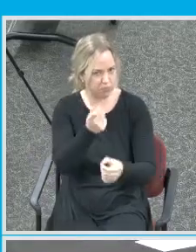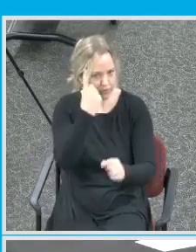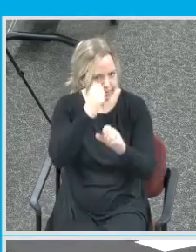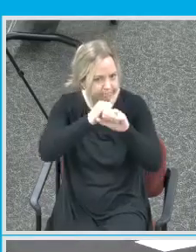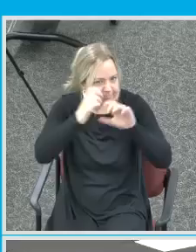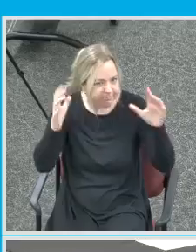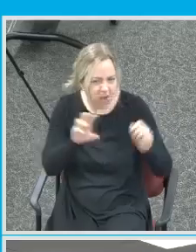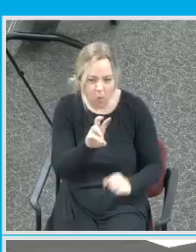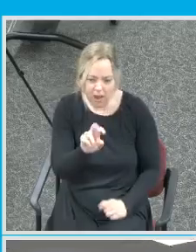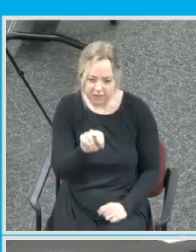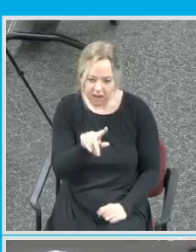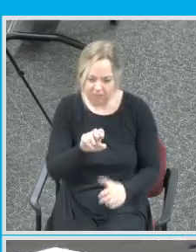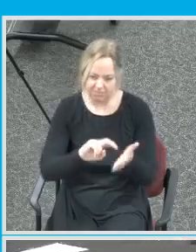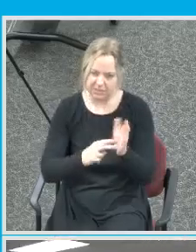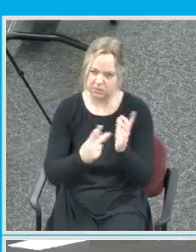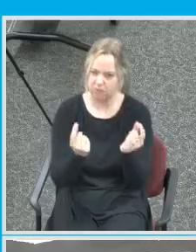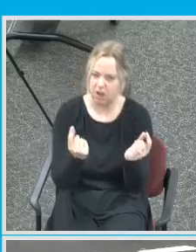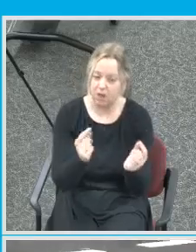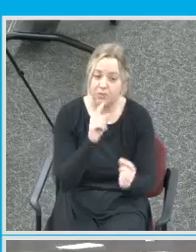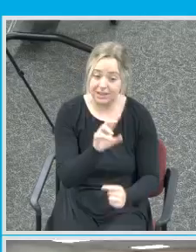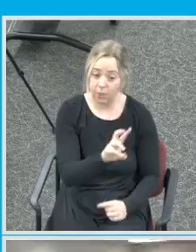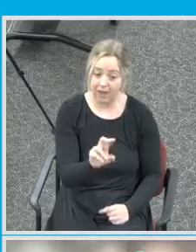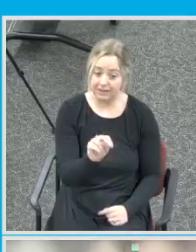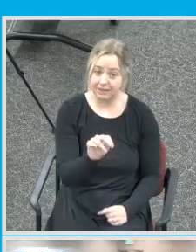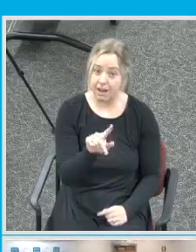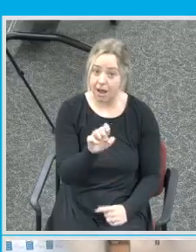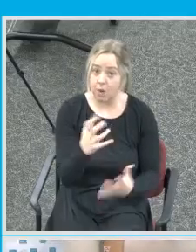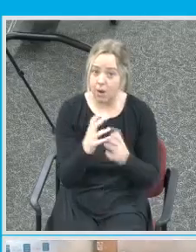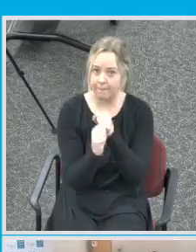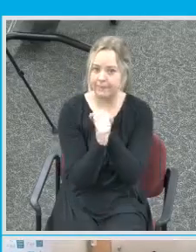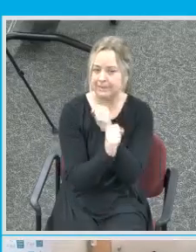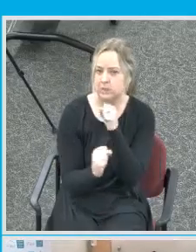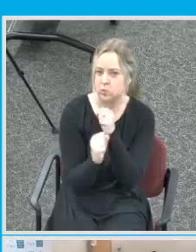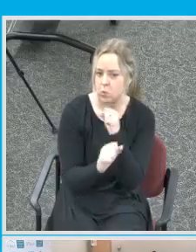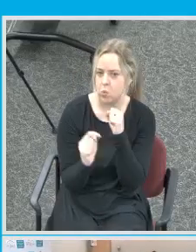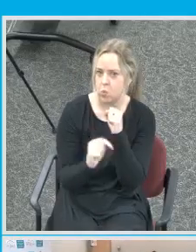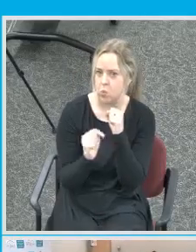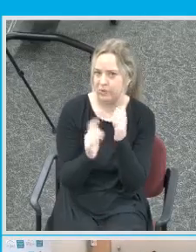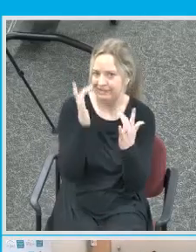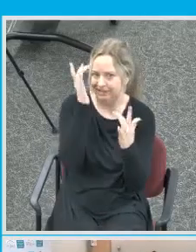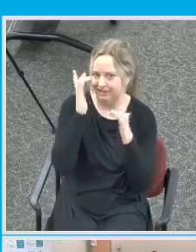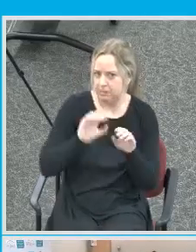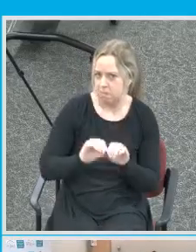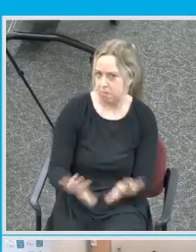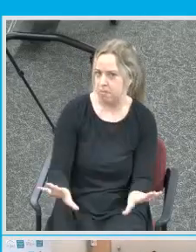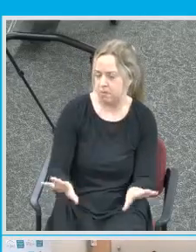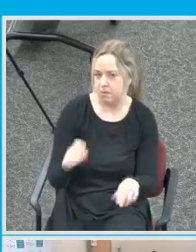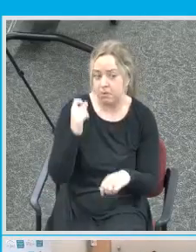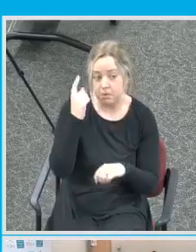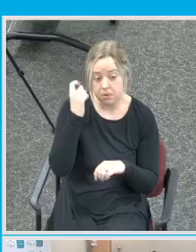what West Nile is. So West Nile is a mosquito-borne disease. So the